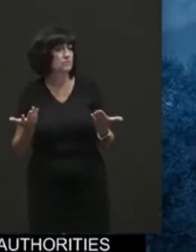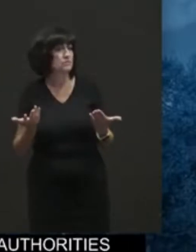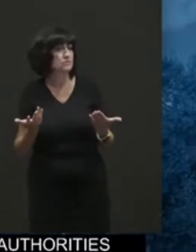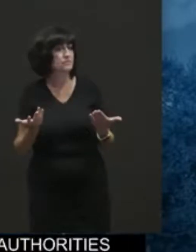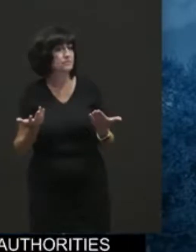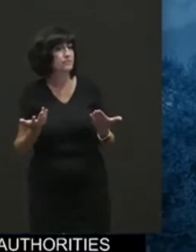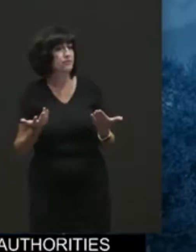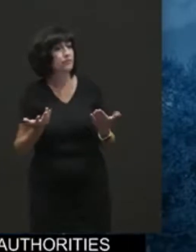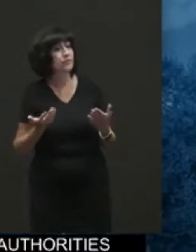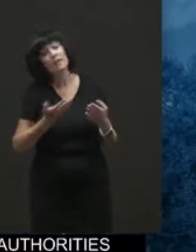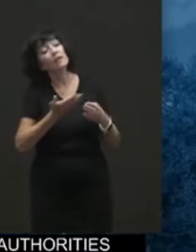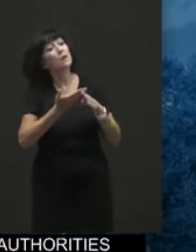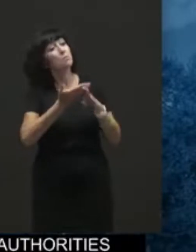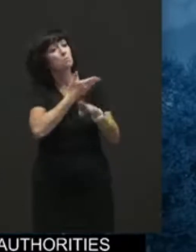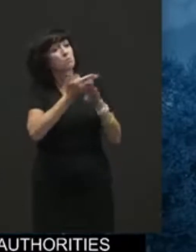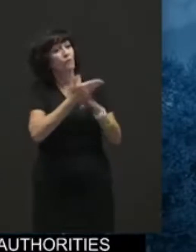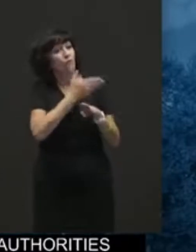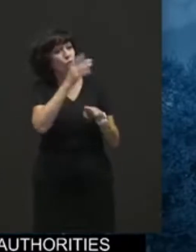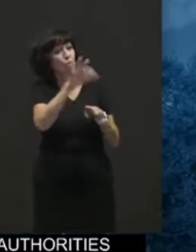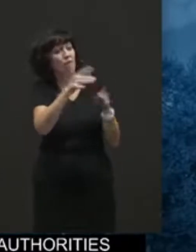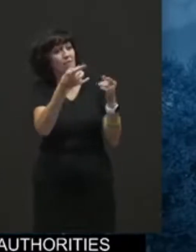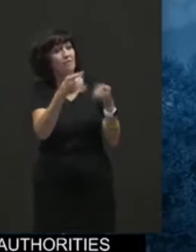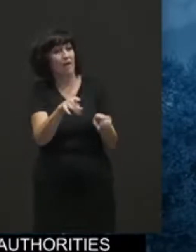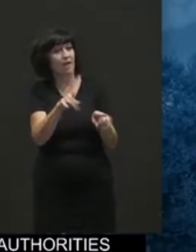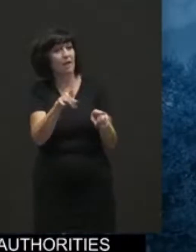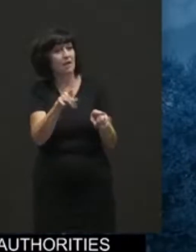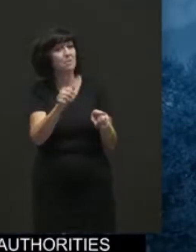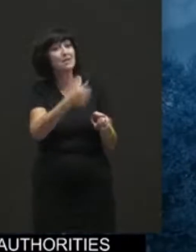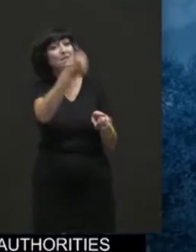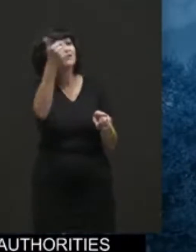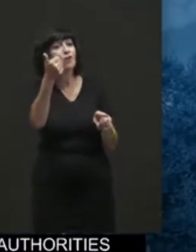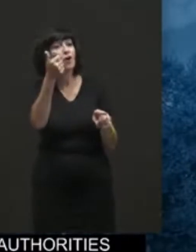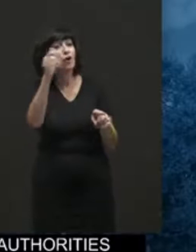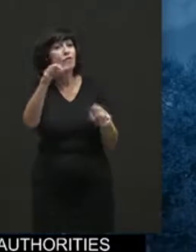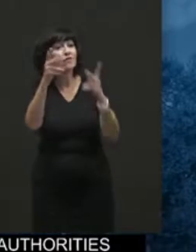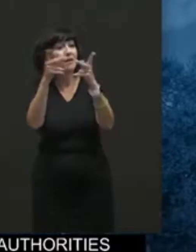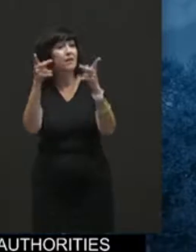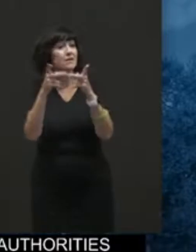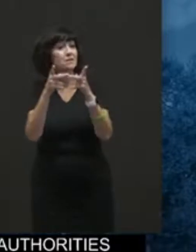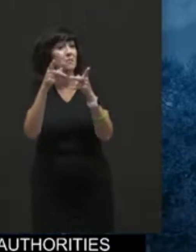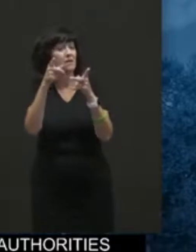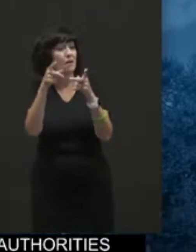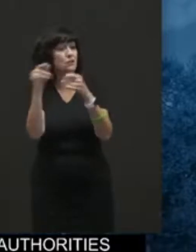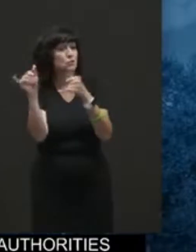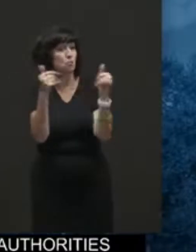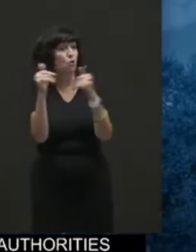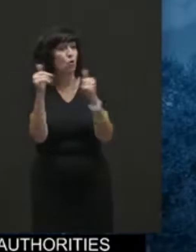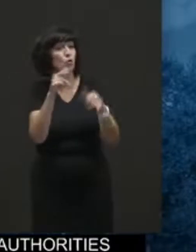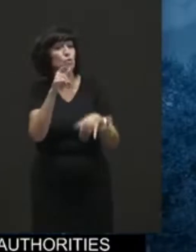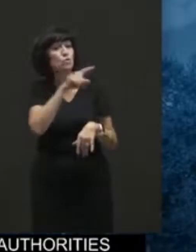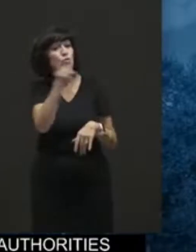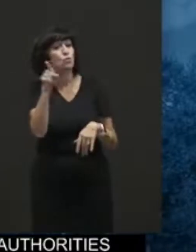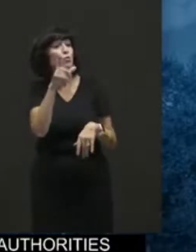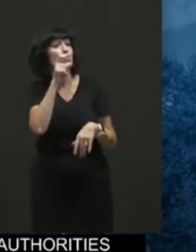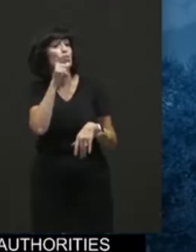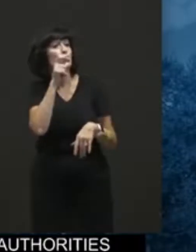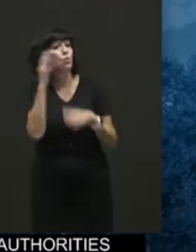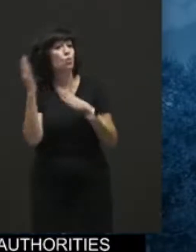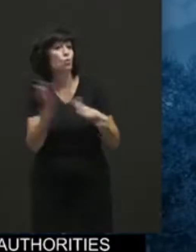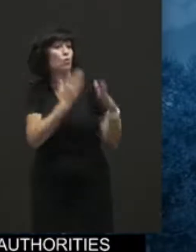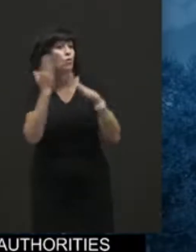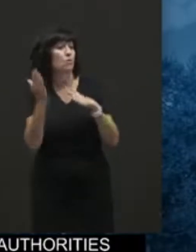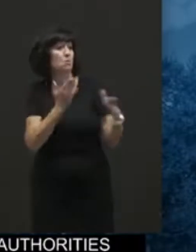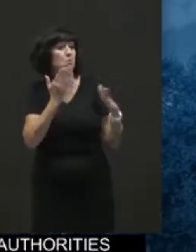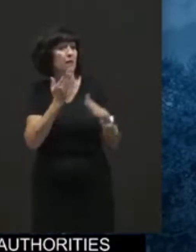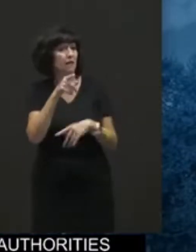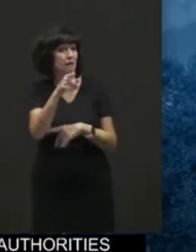gathering like this, party, if you will, the organizers, we understand, were expelled from school, one thrown off